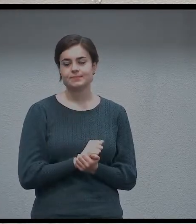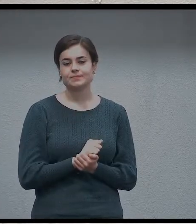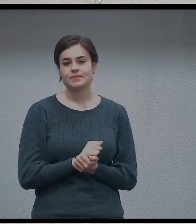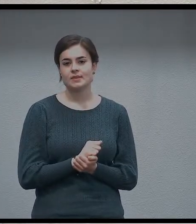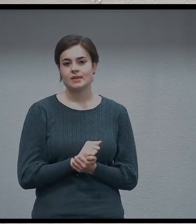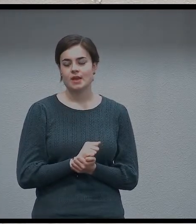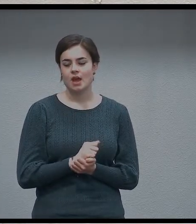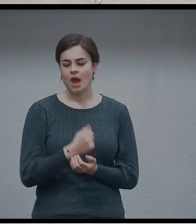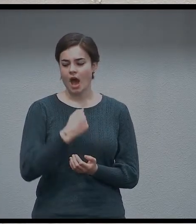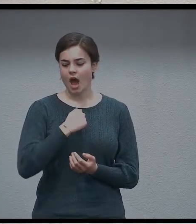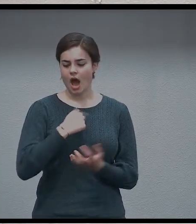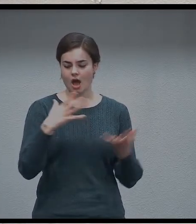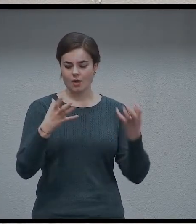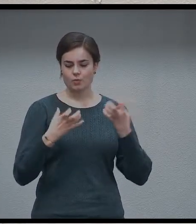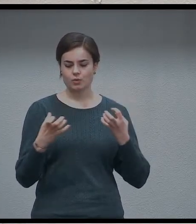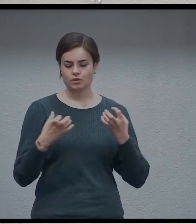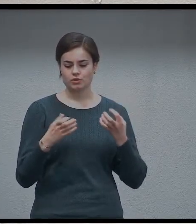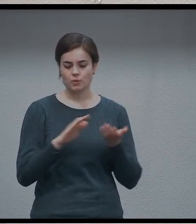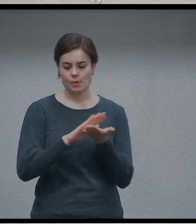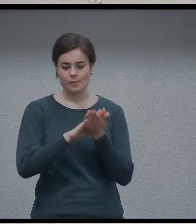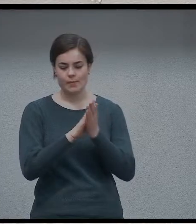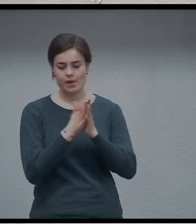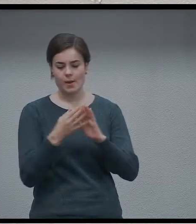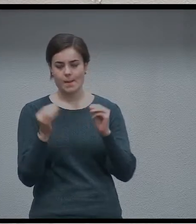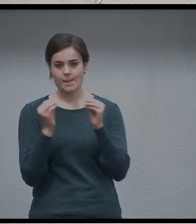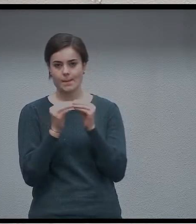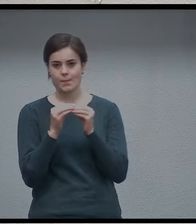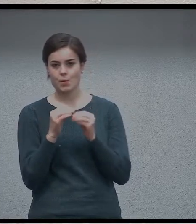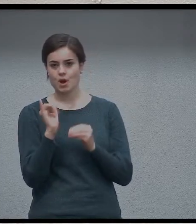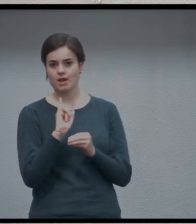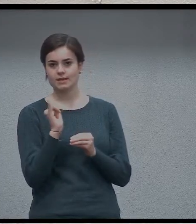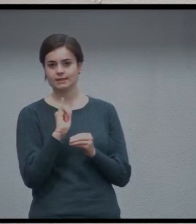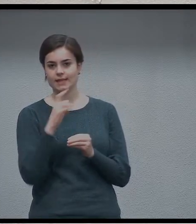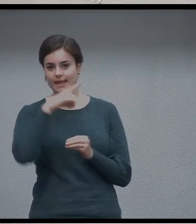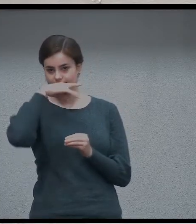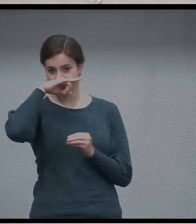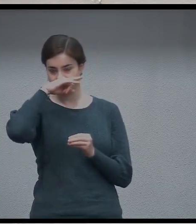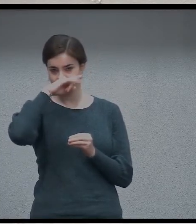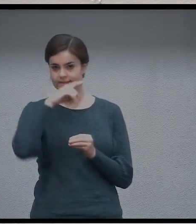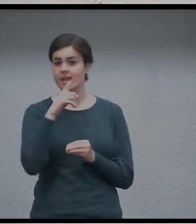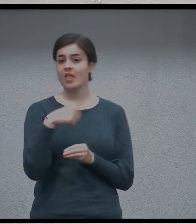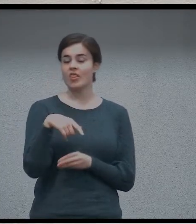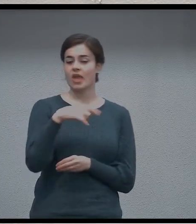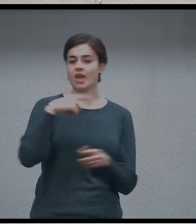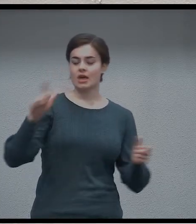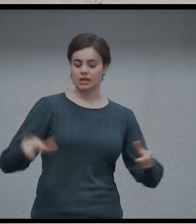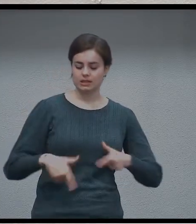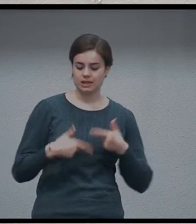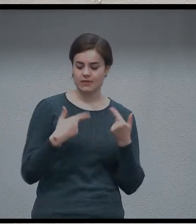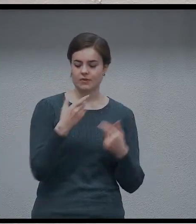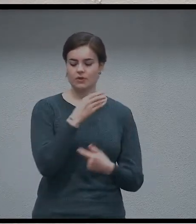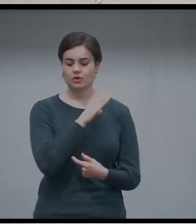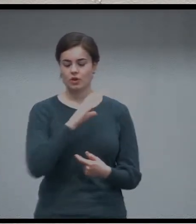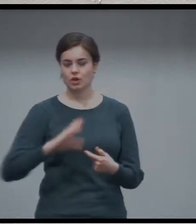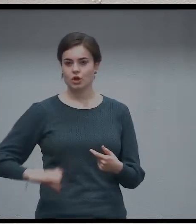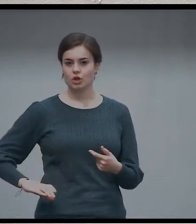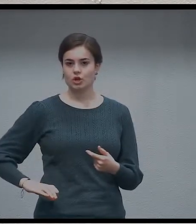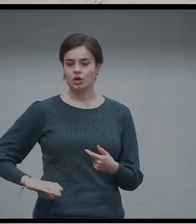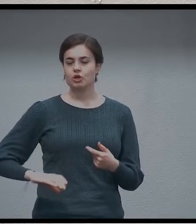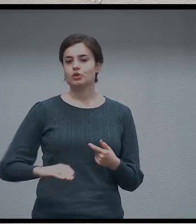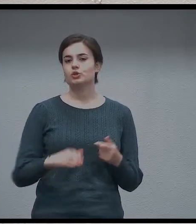be more like them. They live their Christian reality every moment of every